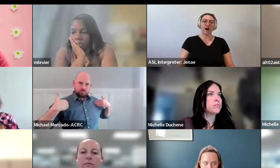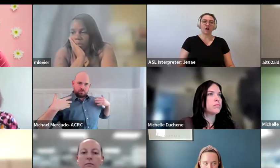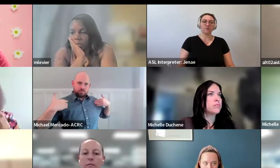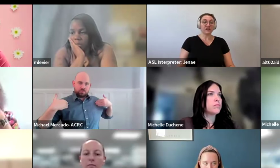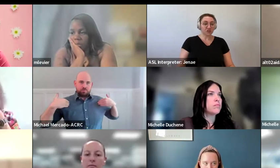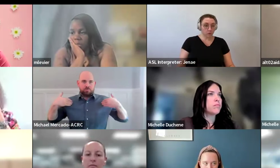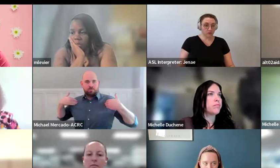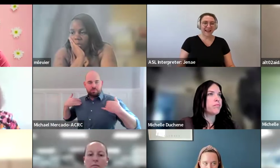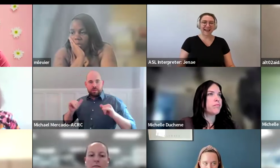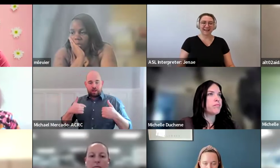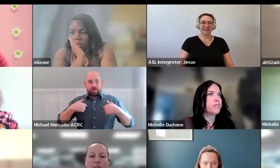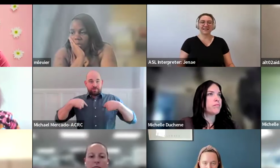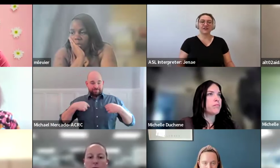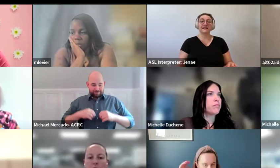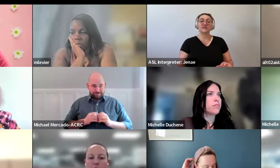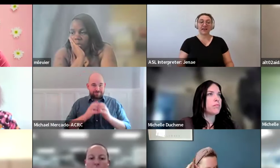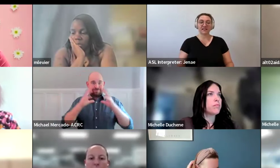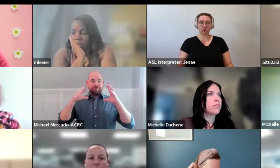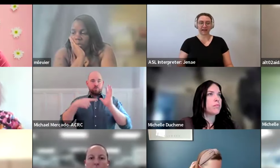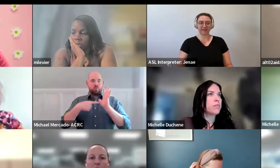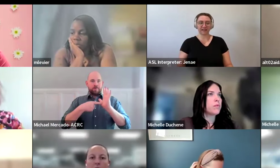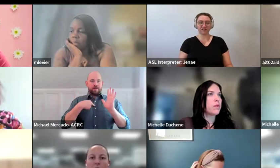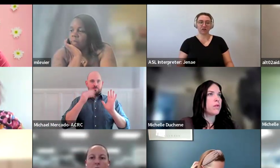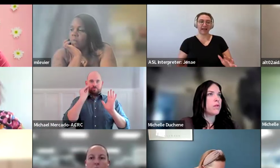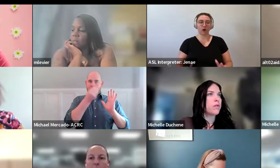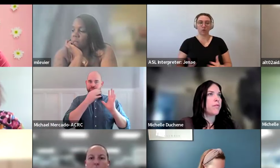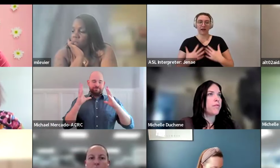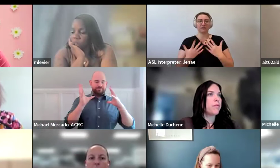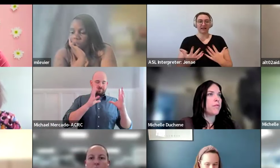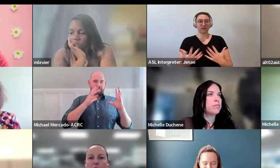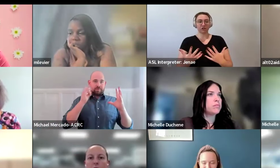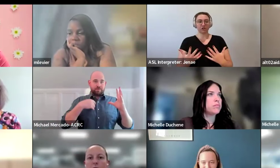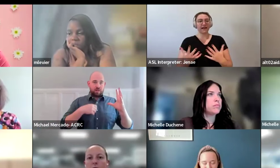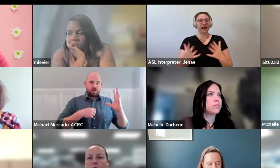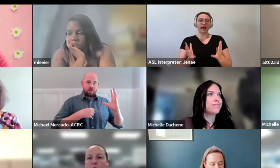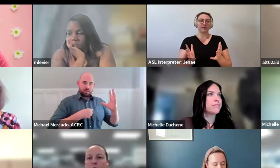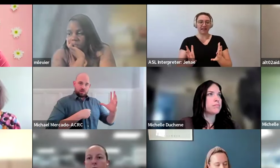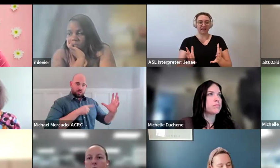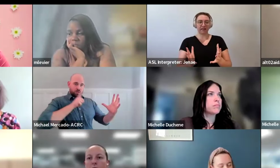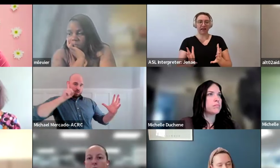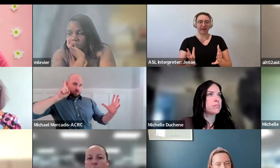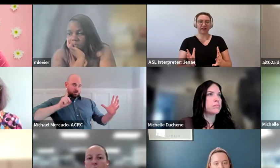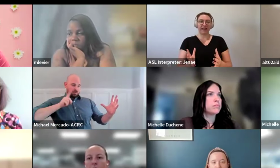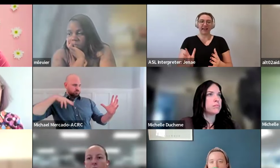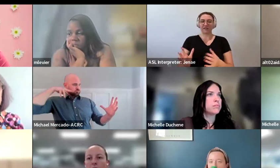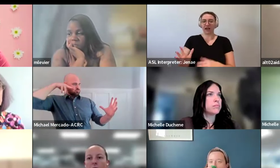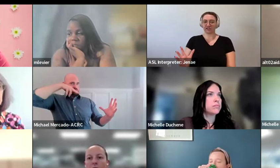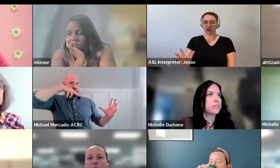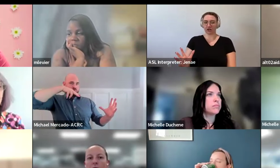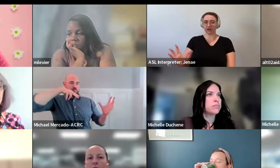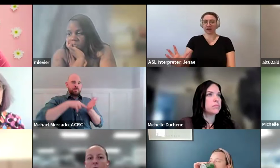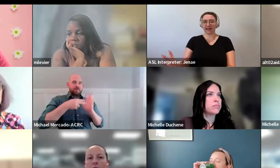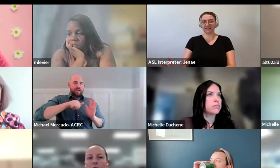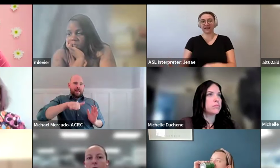on visuals and it's very space oriented. So like when I'm standing straight, I am the dandelion. If